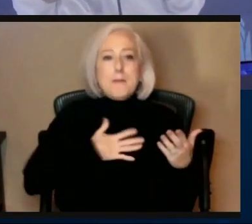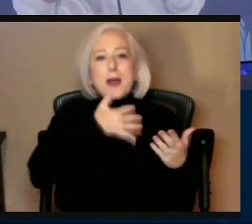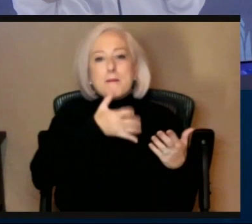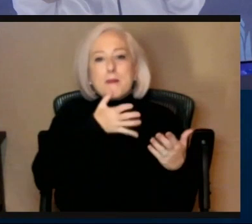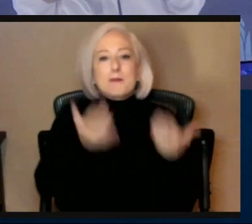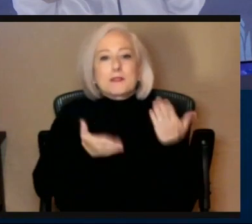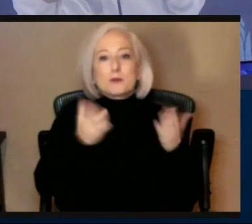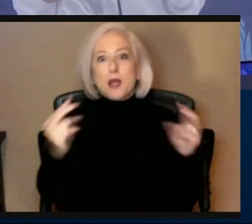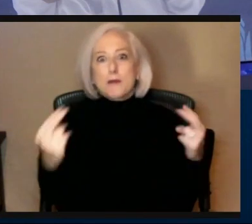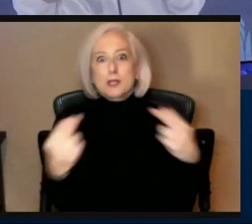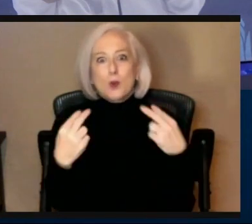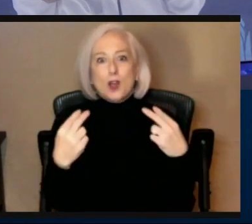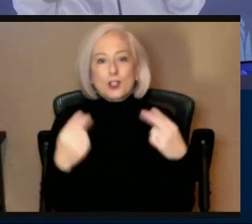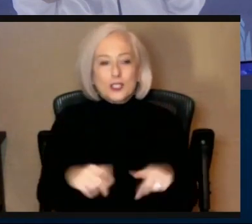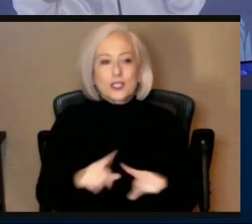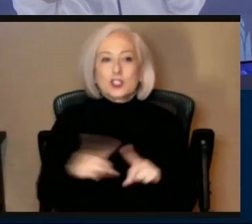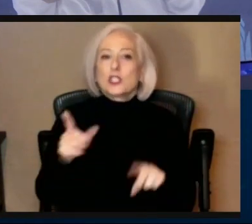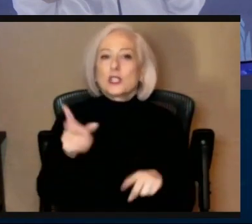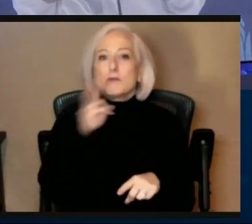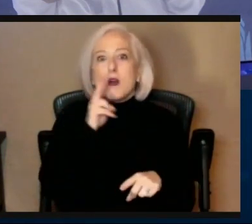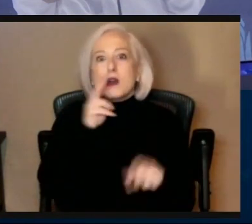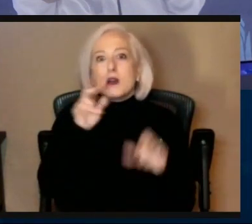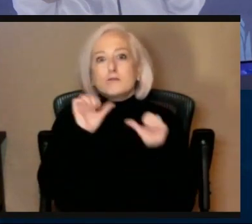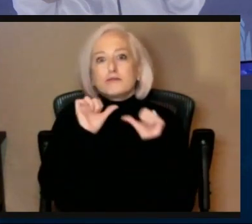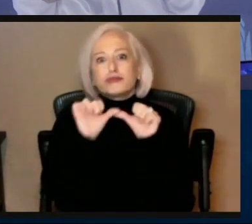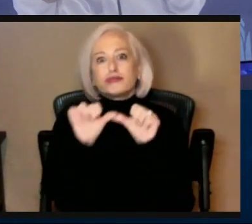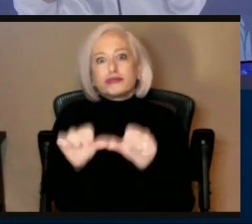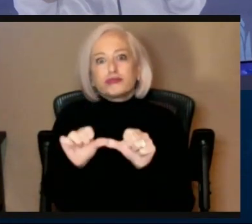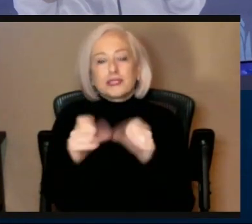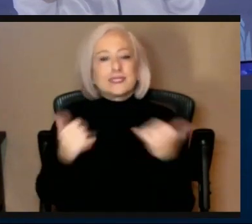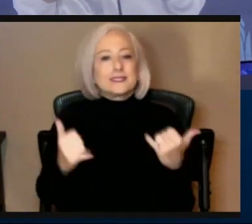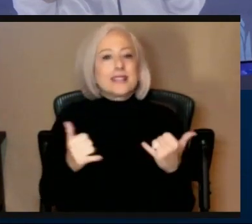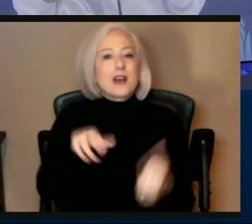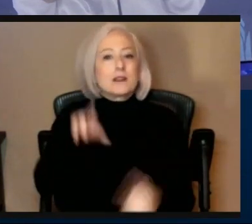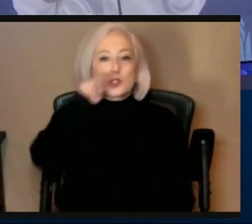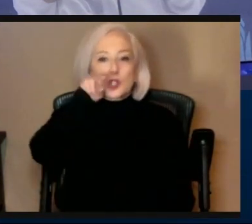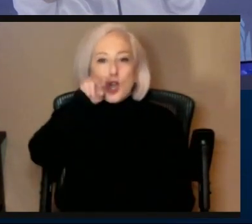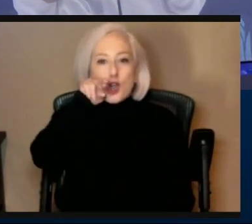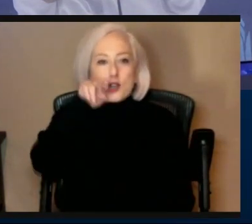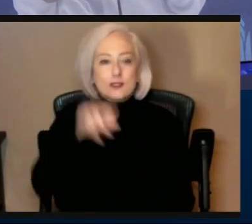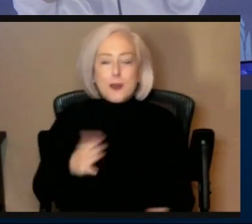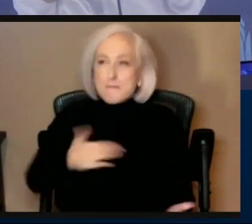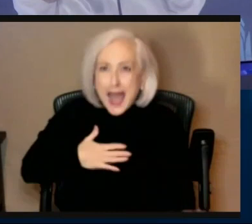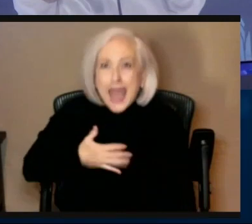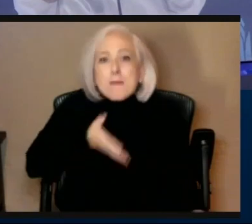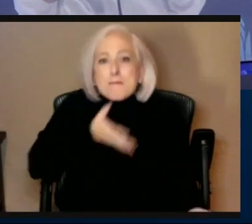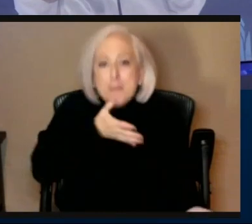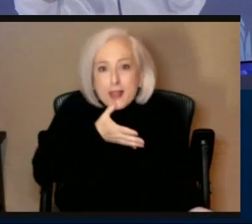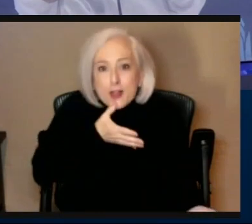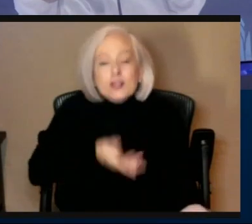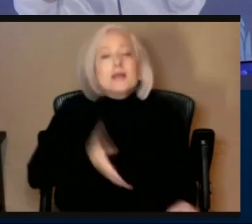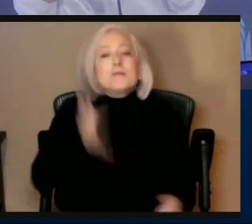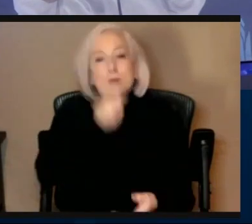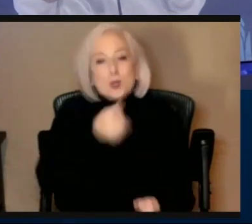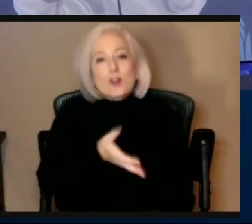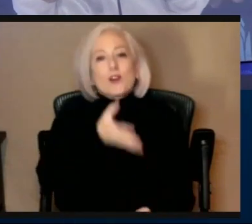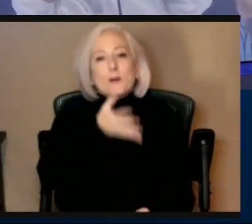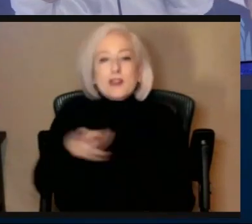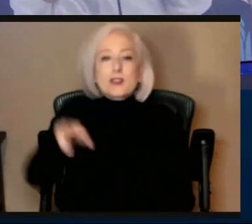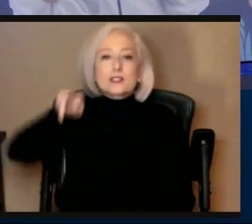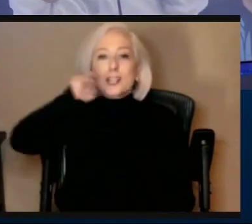a long-term smoker and was so proud of her. Now she smokes cigars. My beautiful mother smokes cigars.